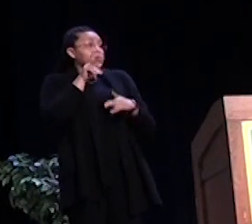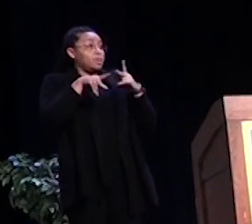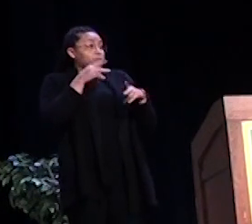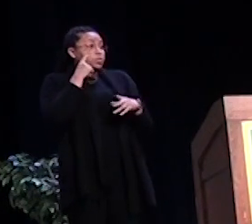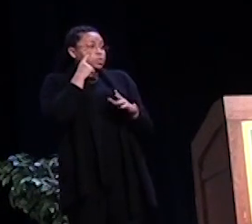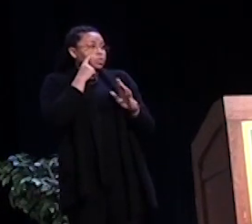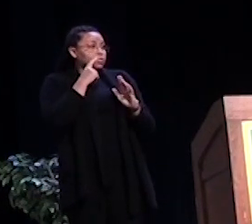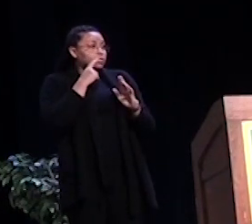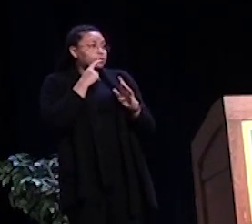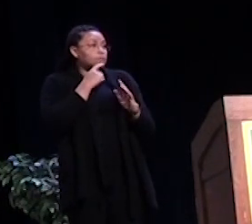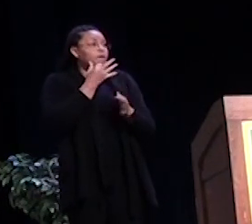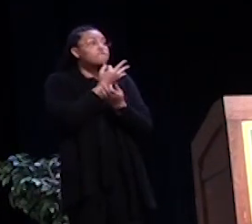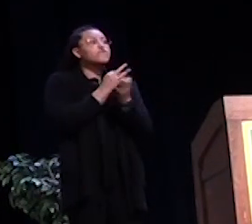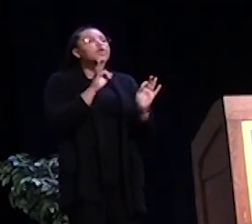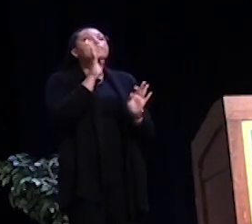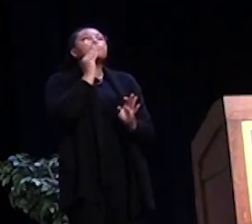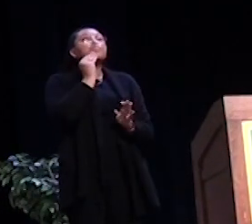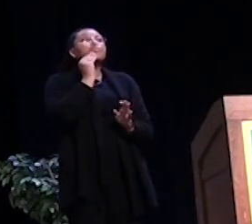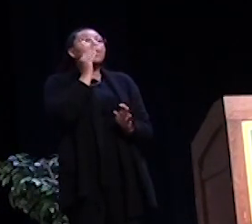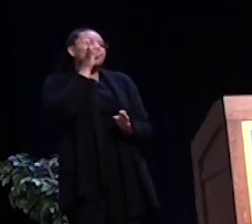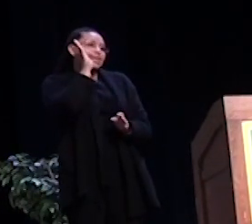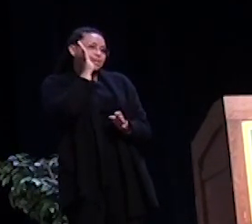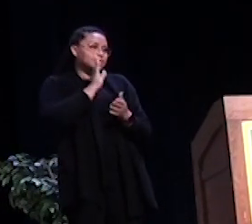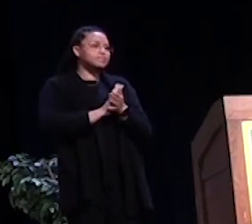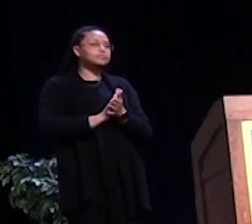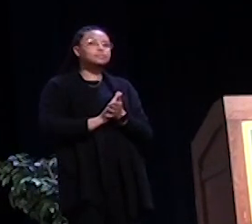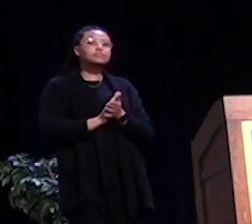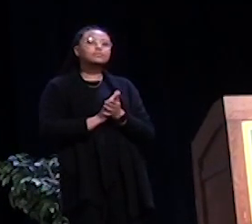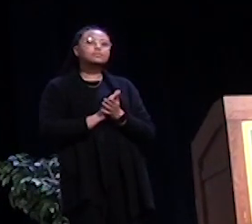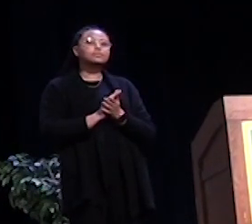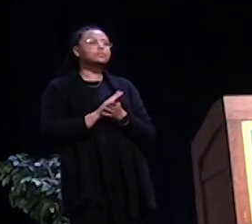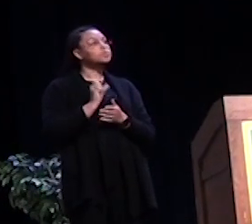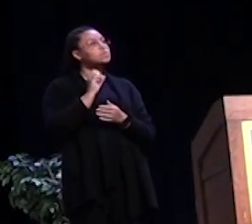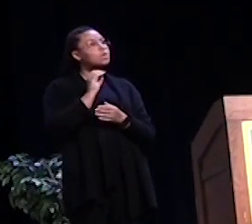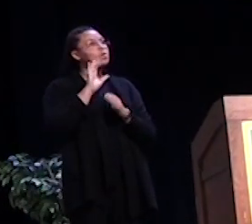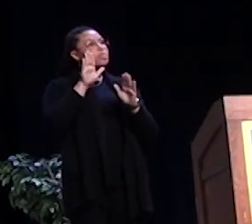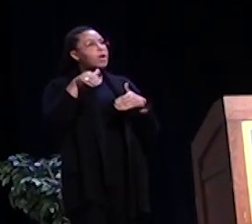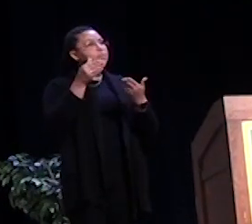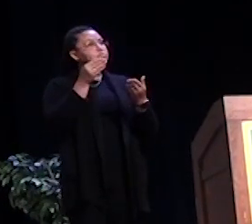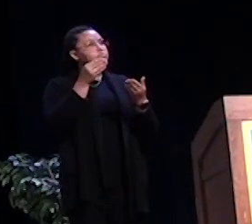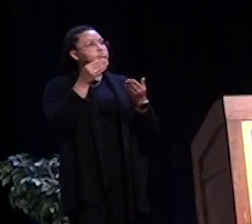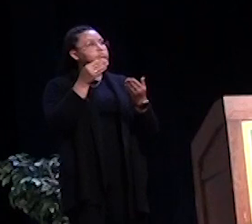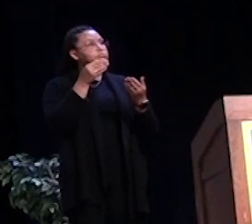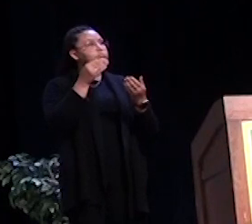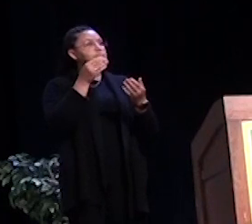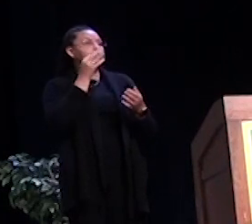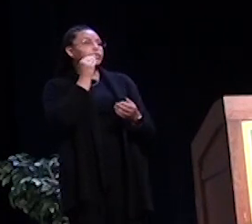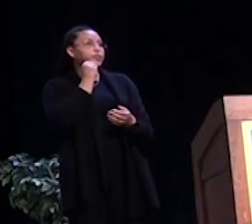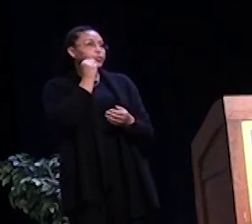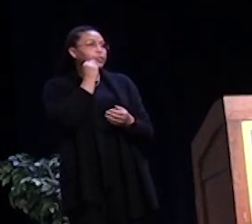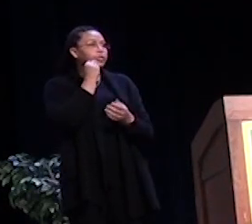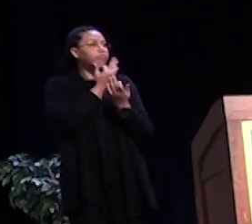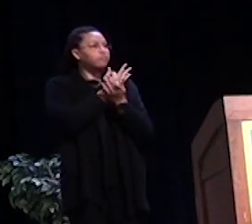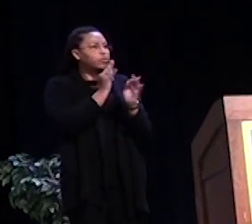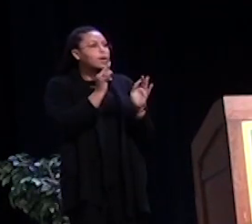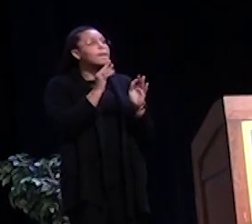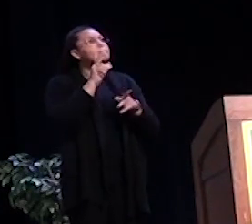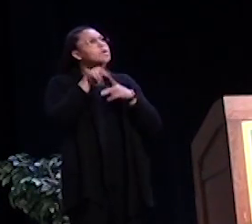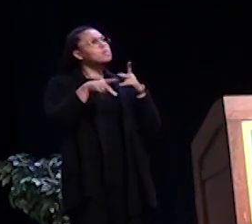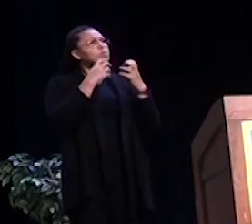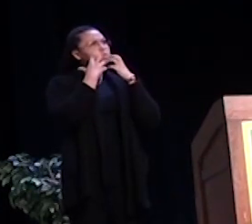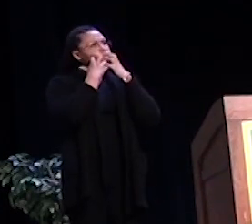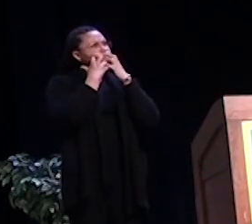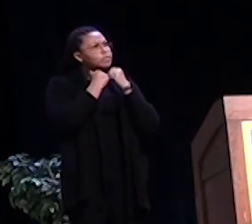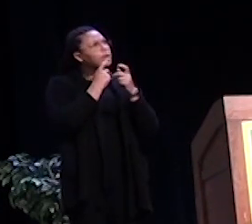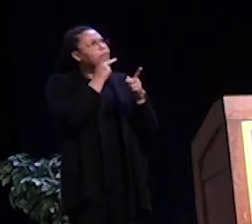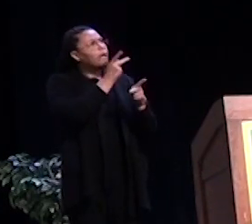They were giving out free breakfast. And so that didn't require, I would imagine, a big logistical thing to figure out, is people that cared about that community and said,